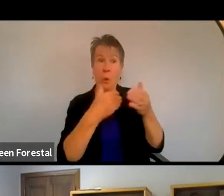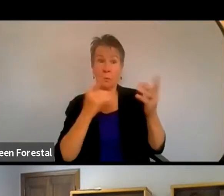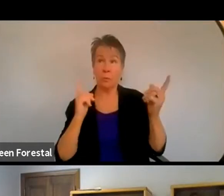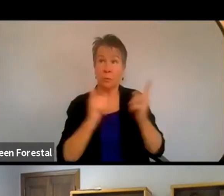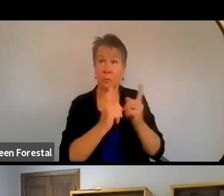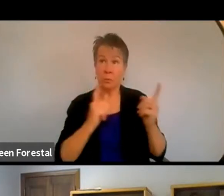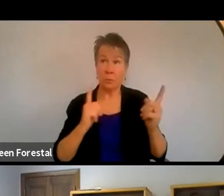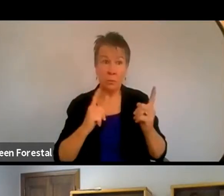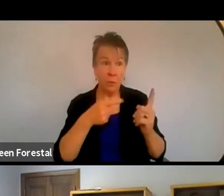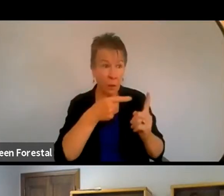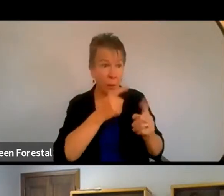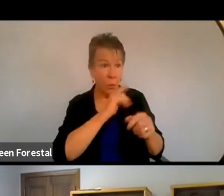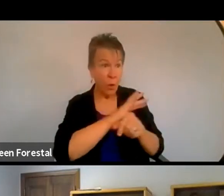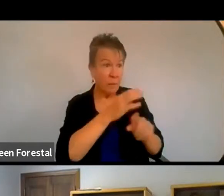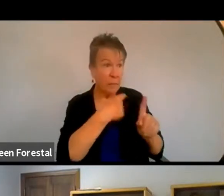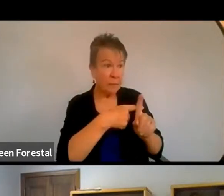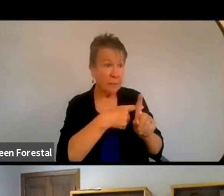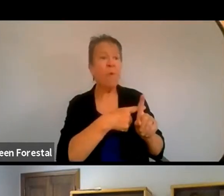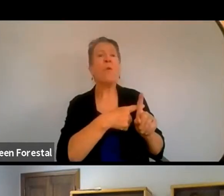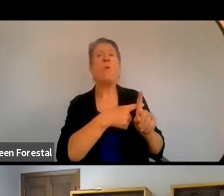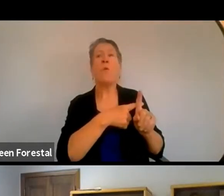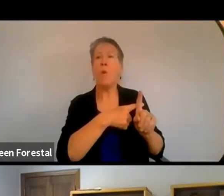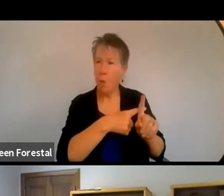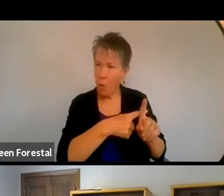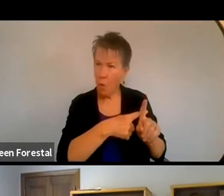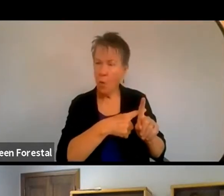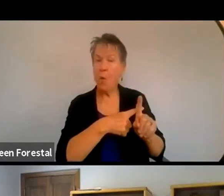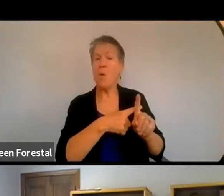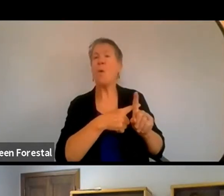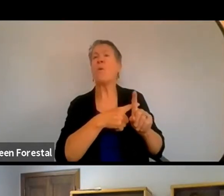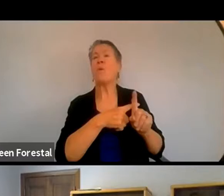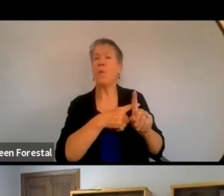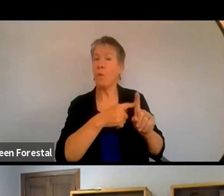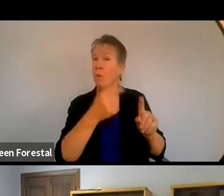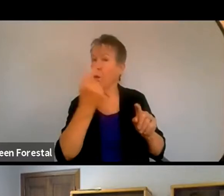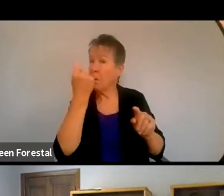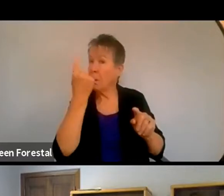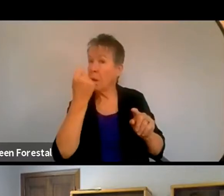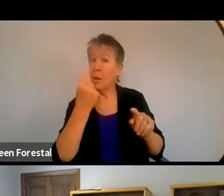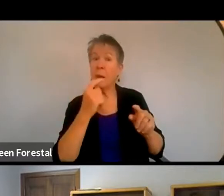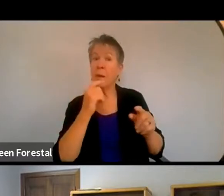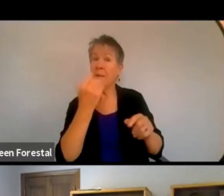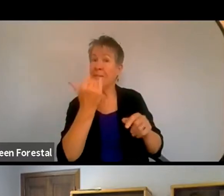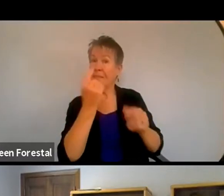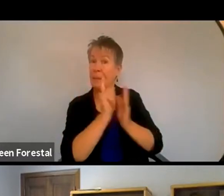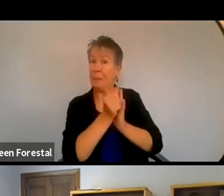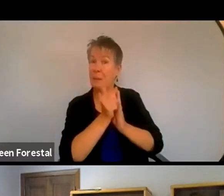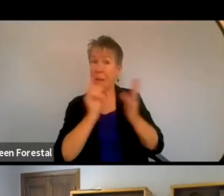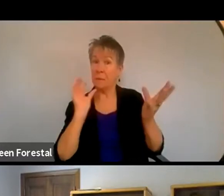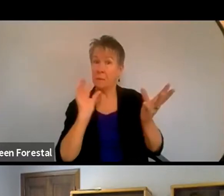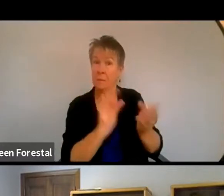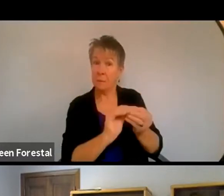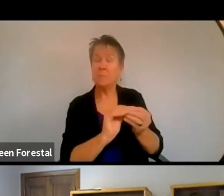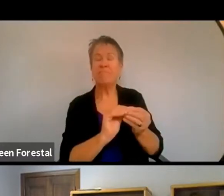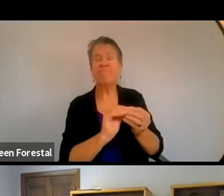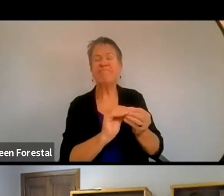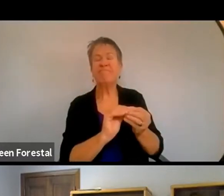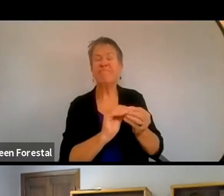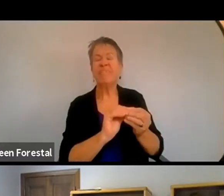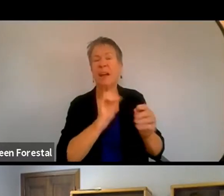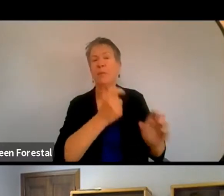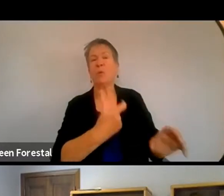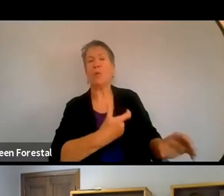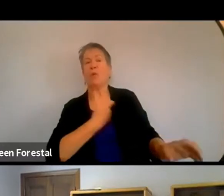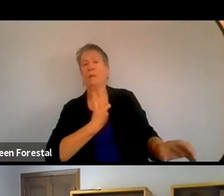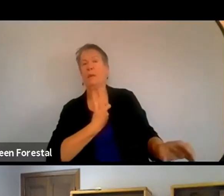them, you got to self-quarantine for 14 days. If you're in doubt and you think even though you're